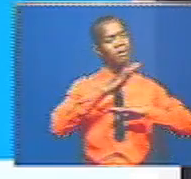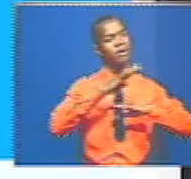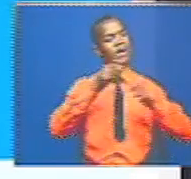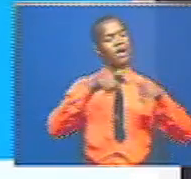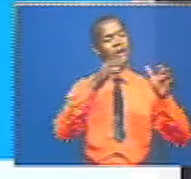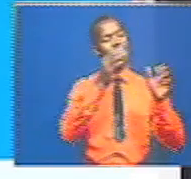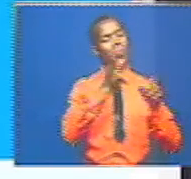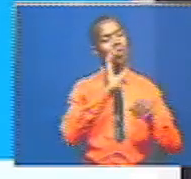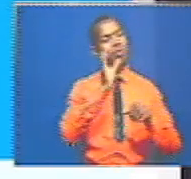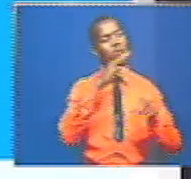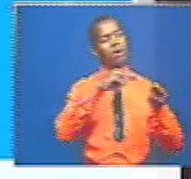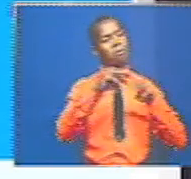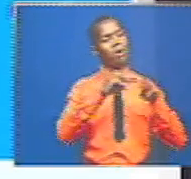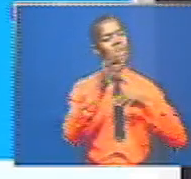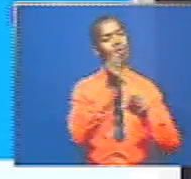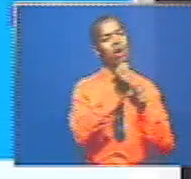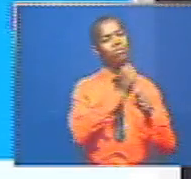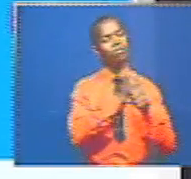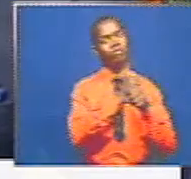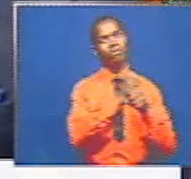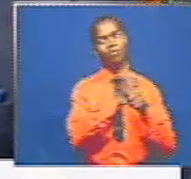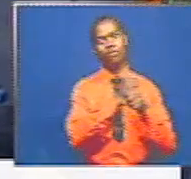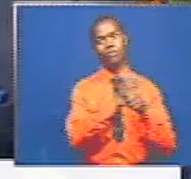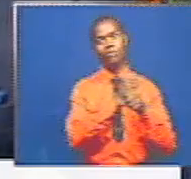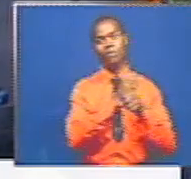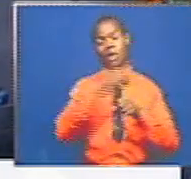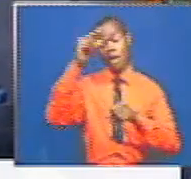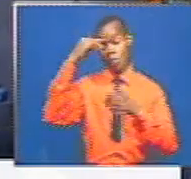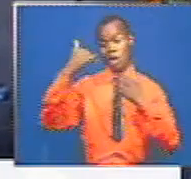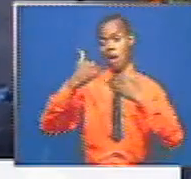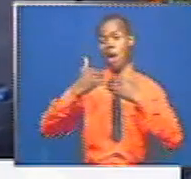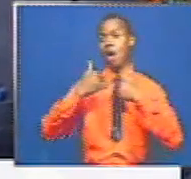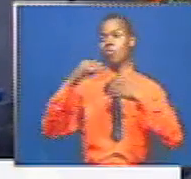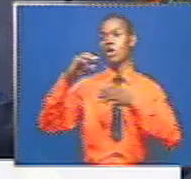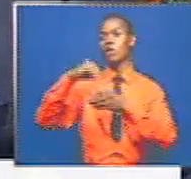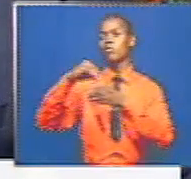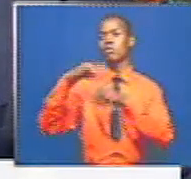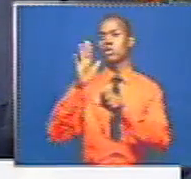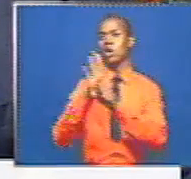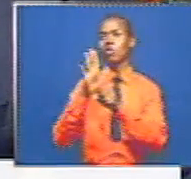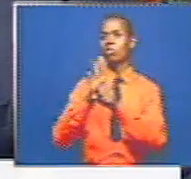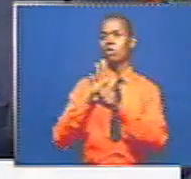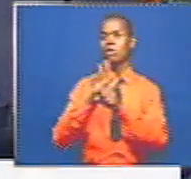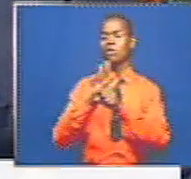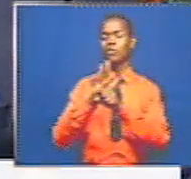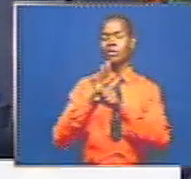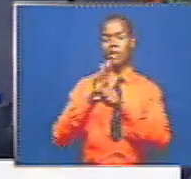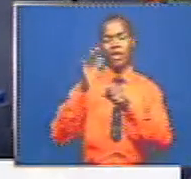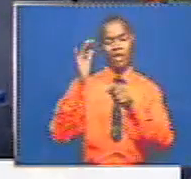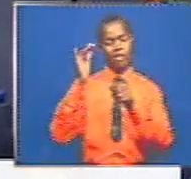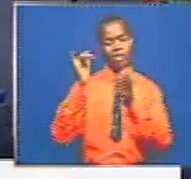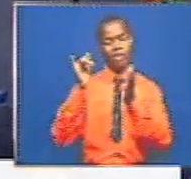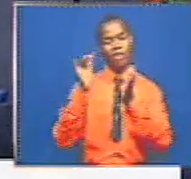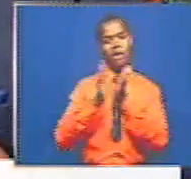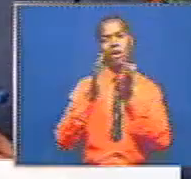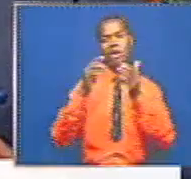water management work? Actually, the government has invested a lot. And the bad thing which is happening today, and that's why now